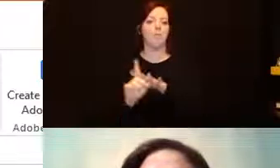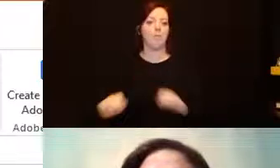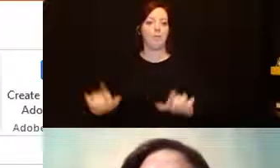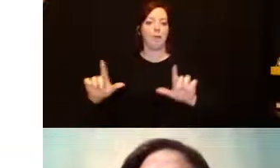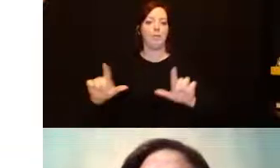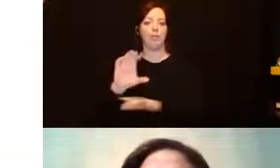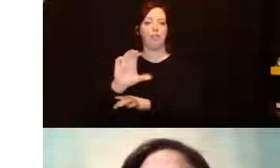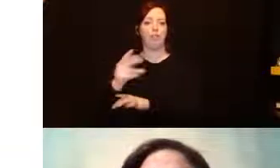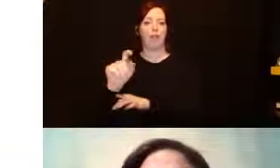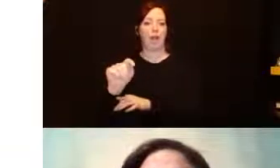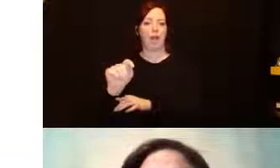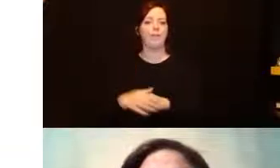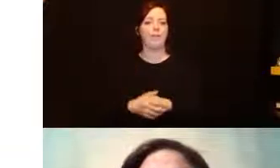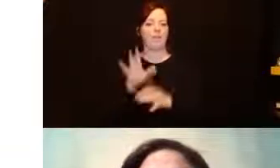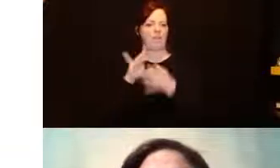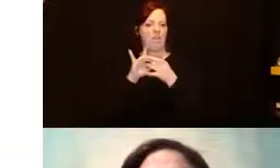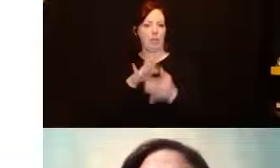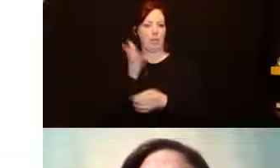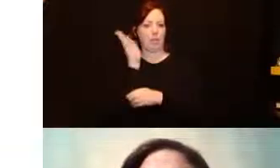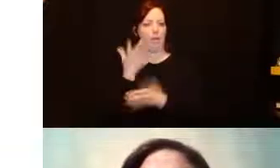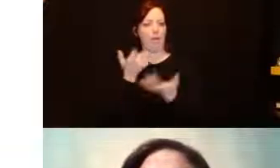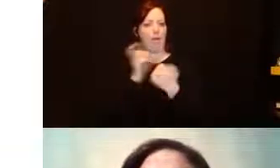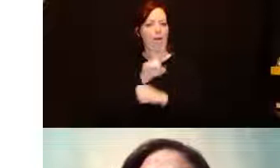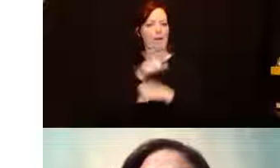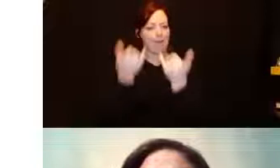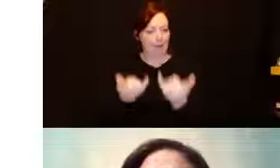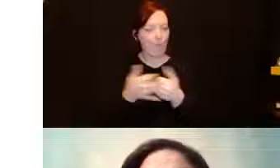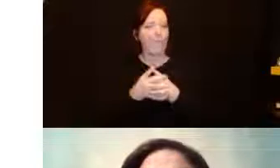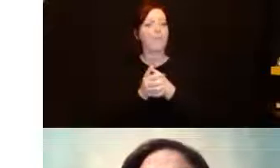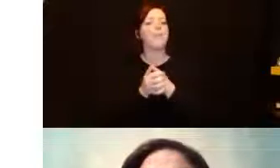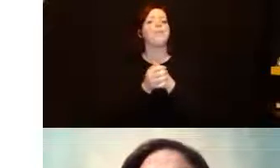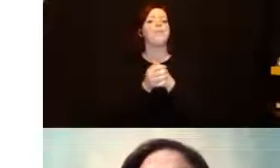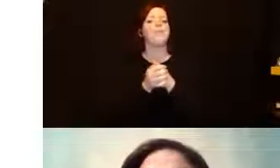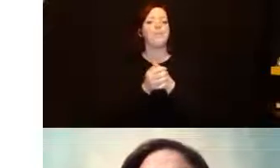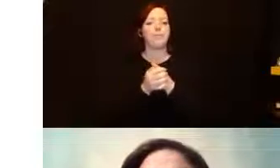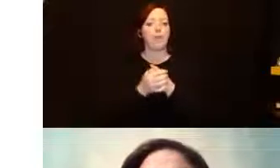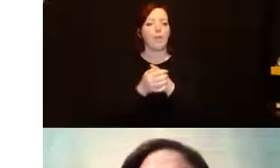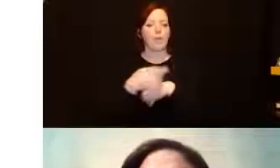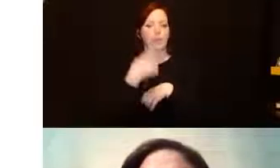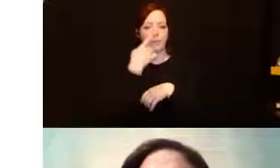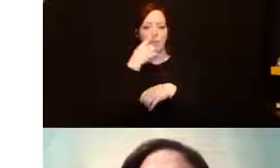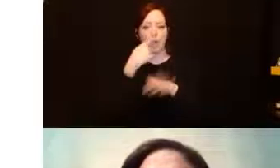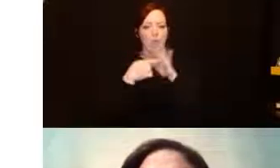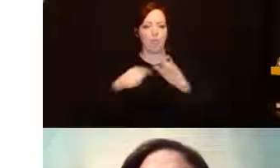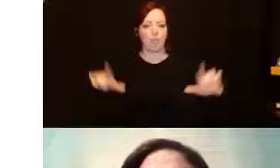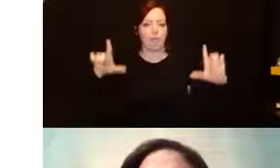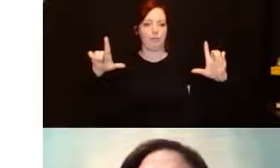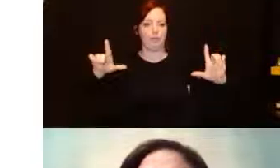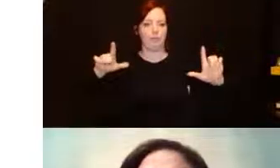like to ask that now. It's if we could stay on this slide, there was a question about what